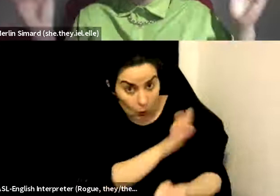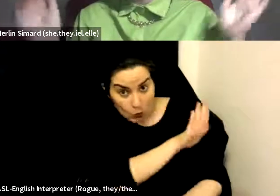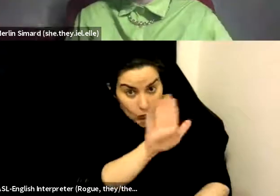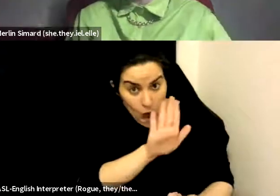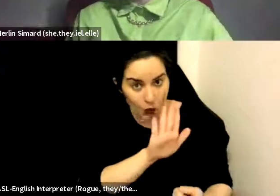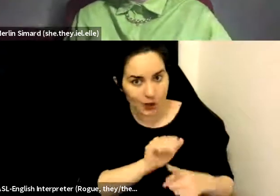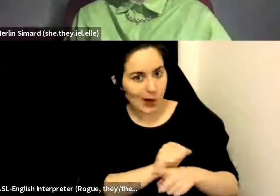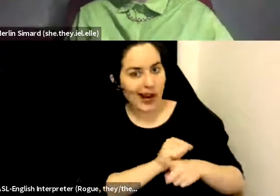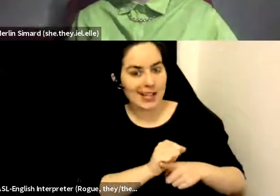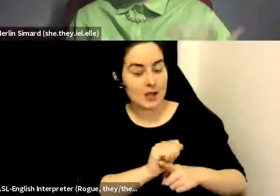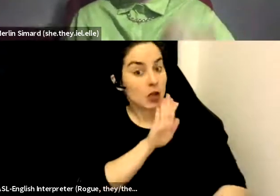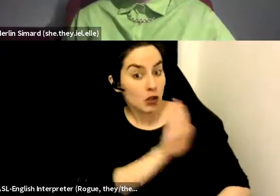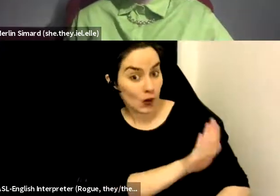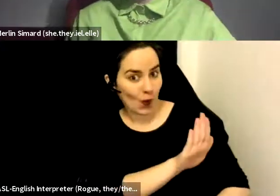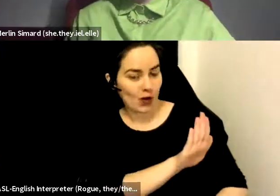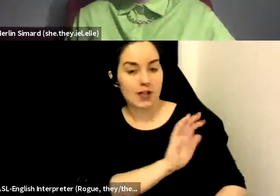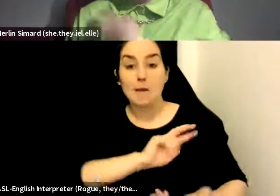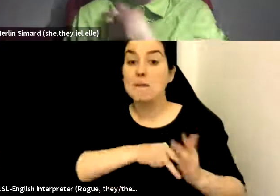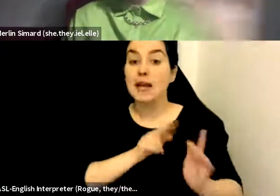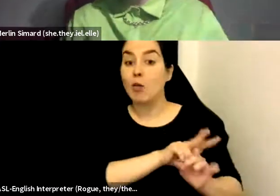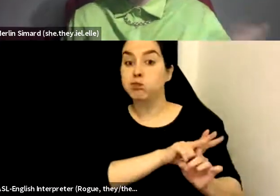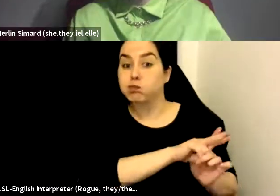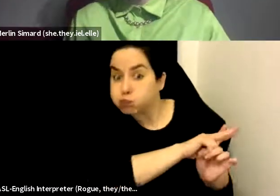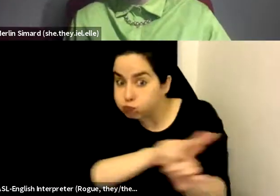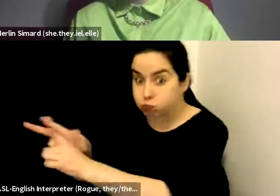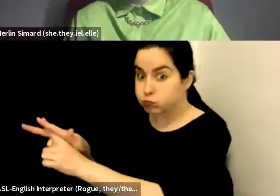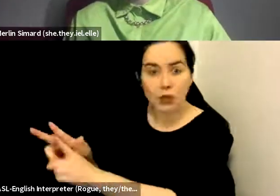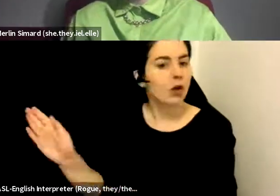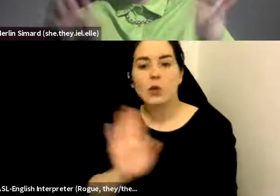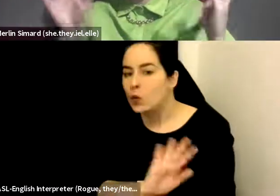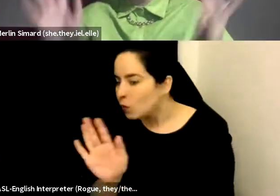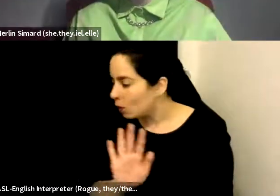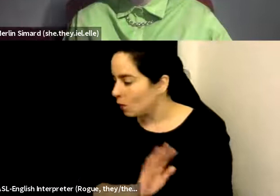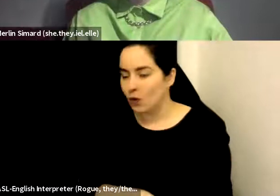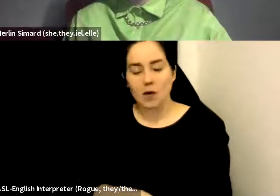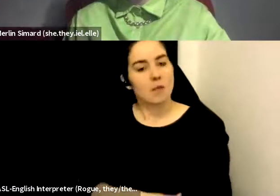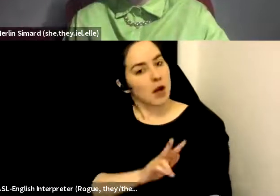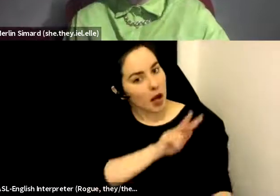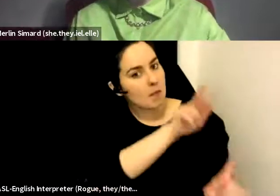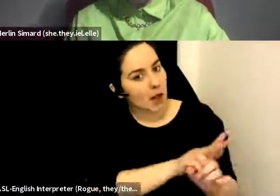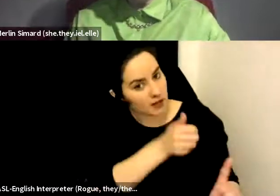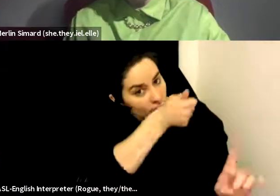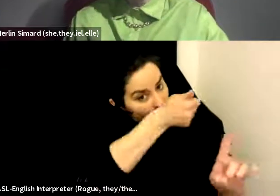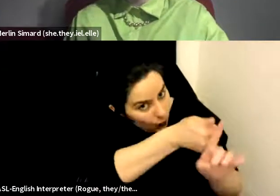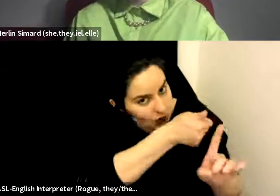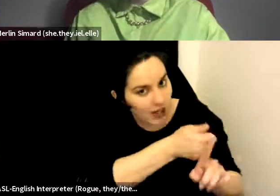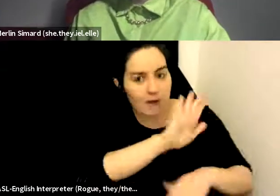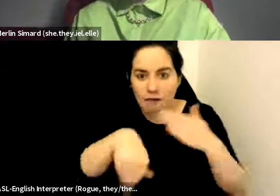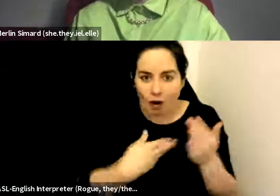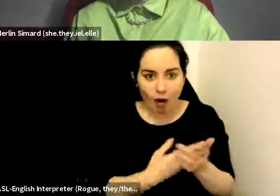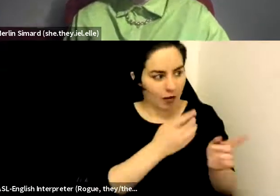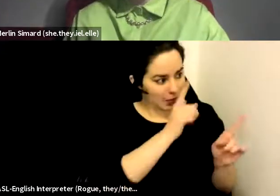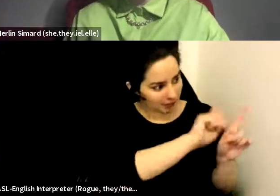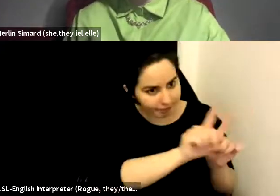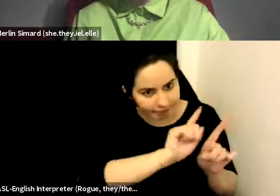size fits all for, you know, everyone like across the arts. Like that's not how it should work